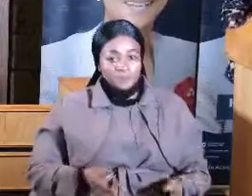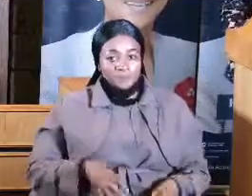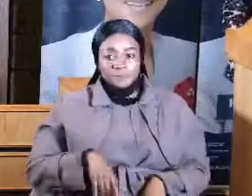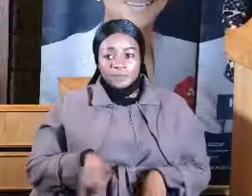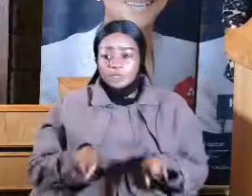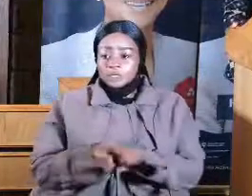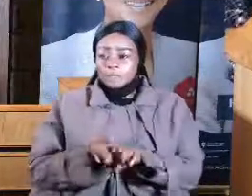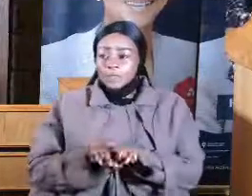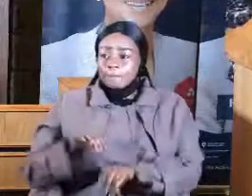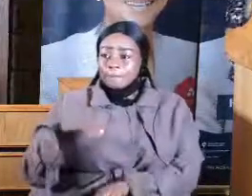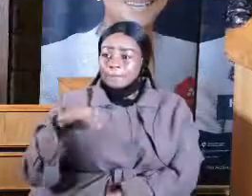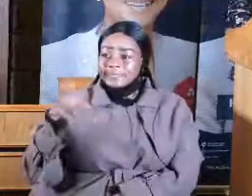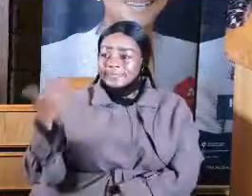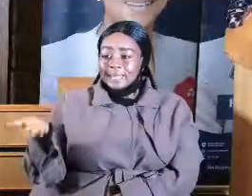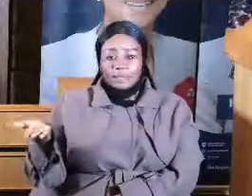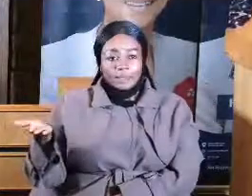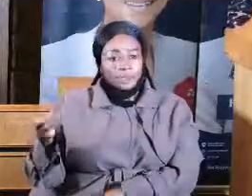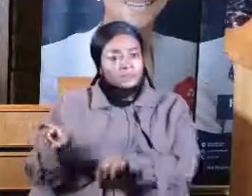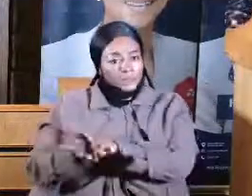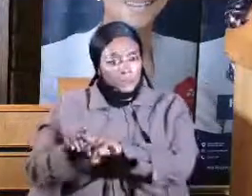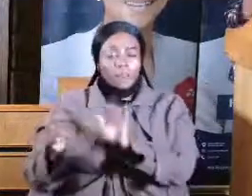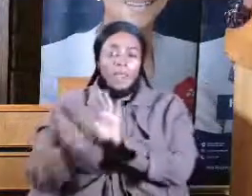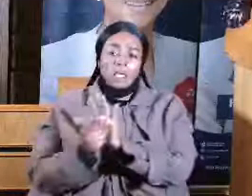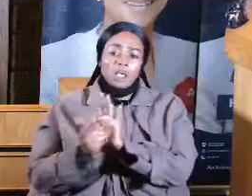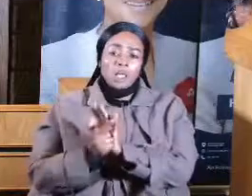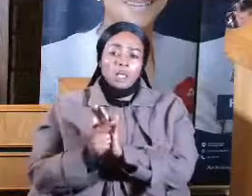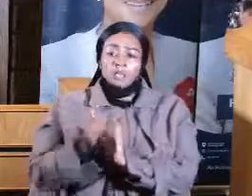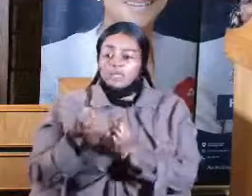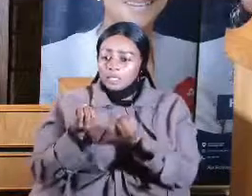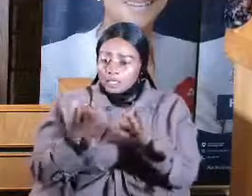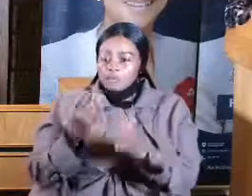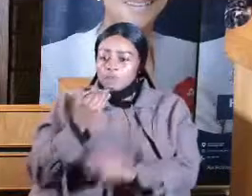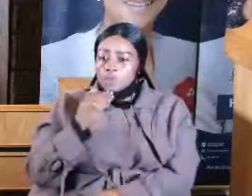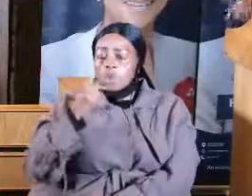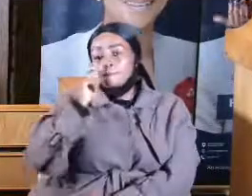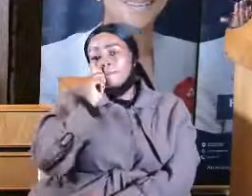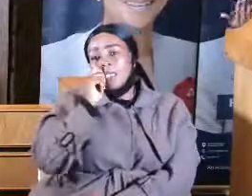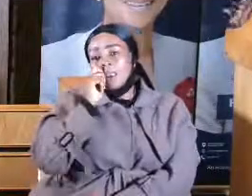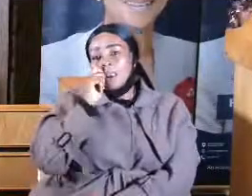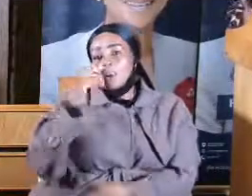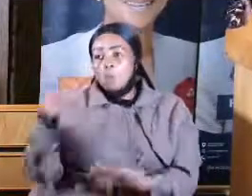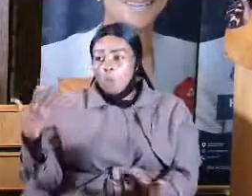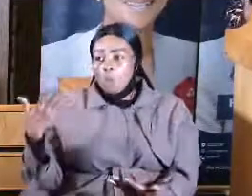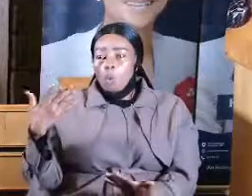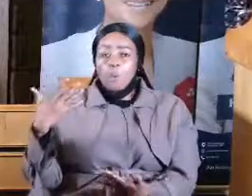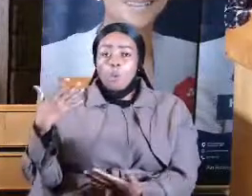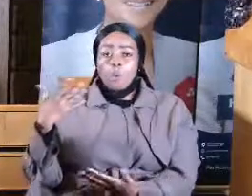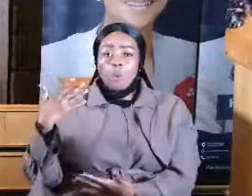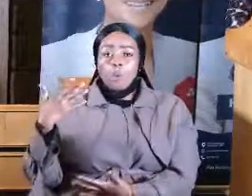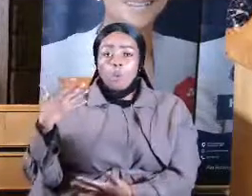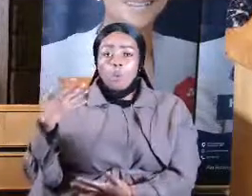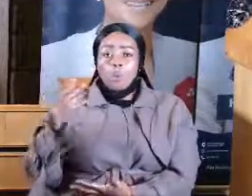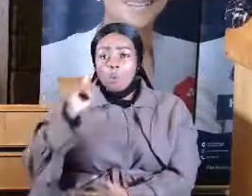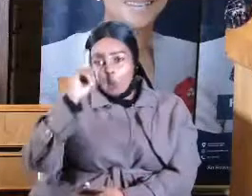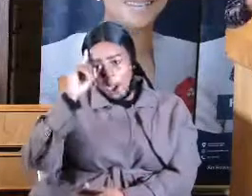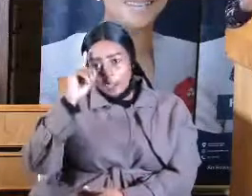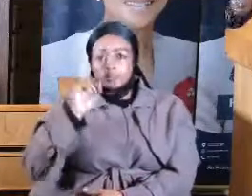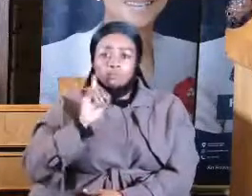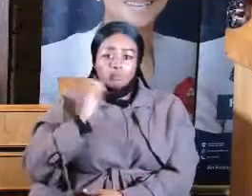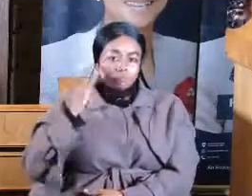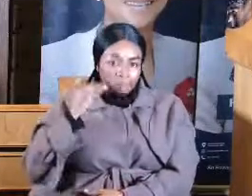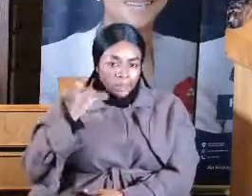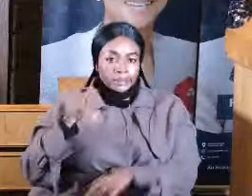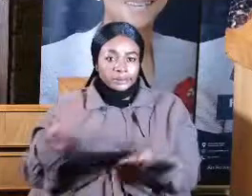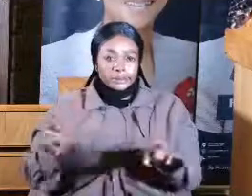of R1 million, and this is even in the legal space, are given to the male-owned firms or the white male-owned firms. As a women-owned law firm, and I'm one of